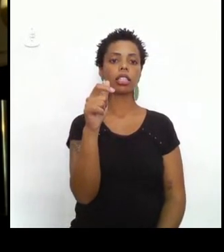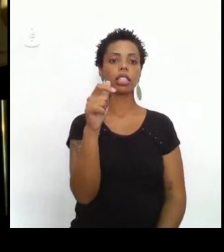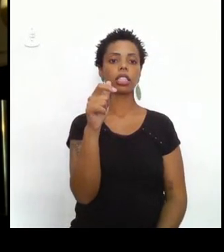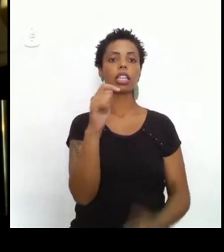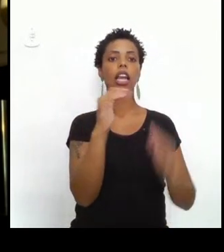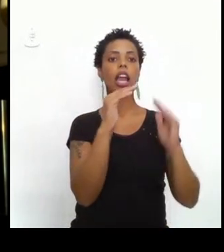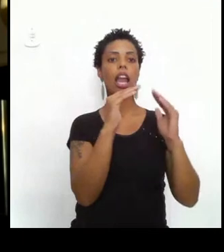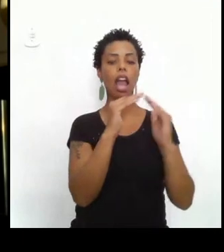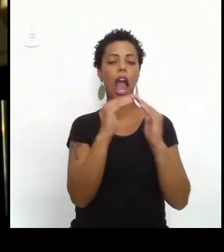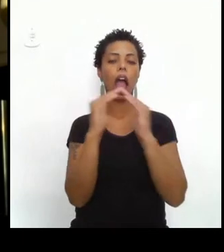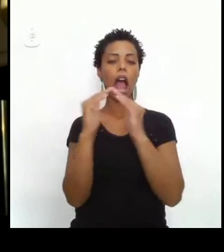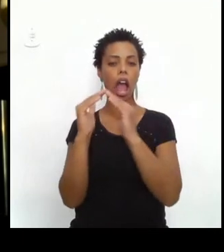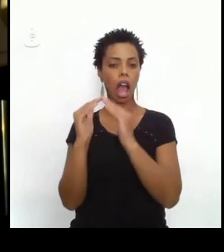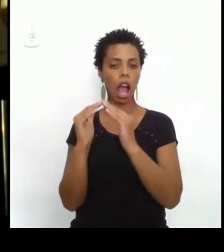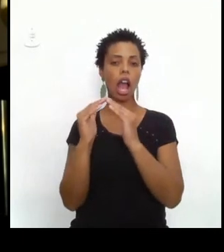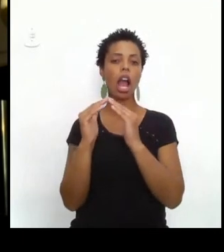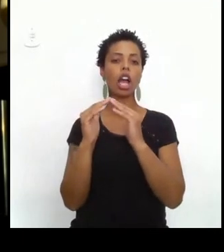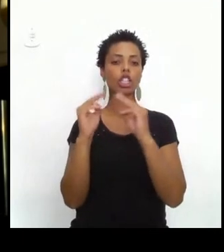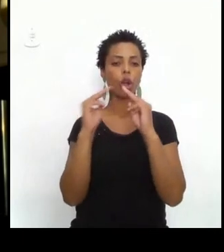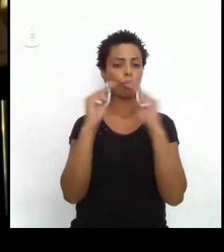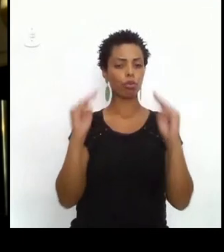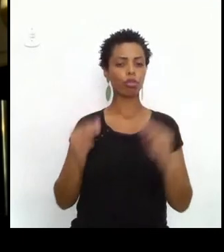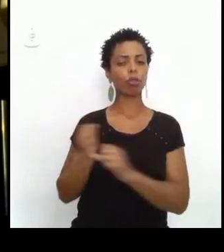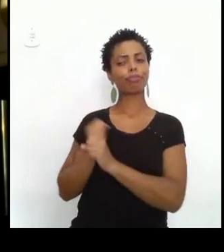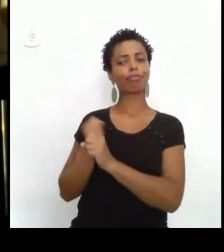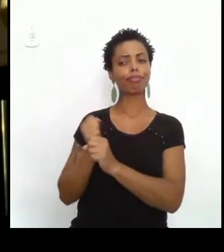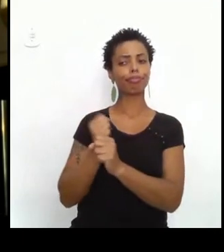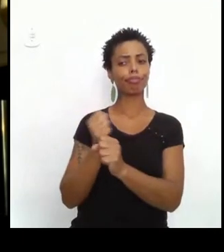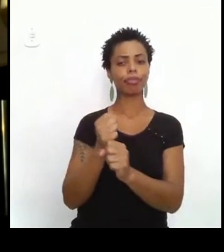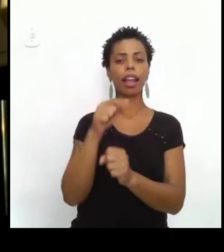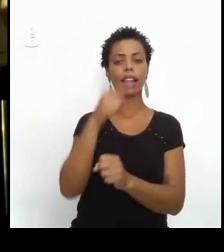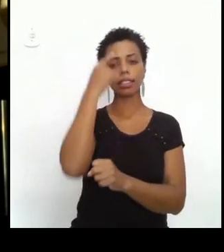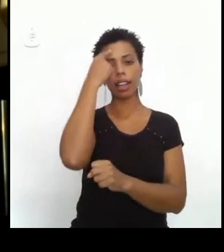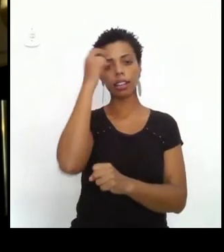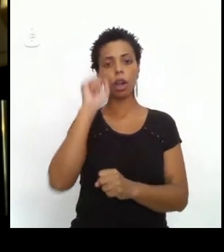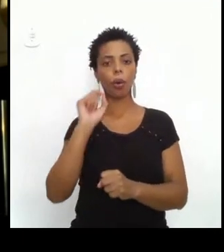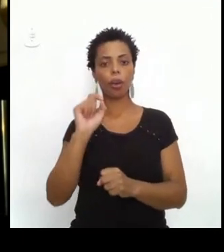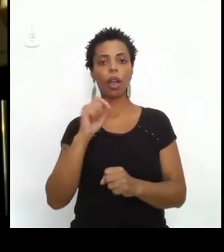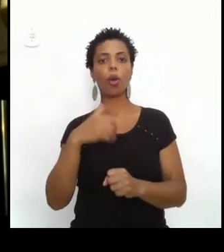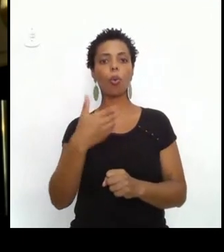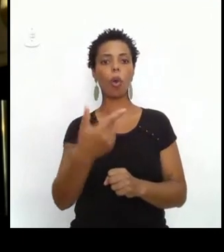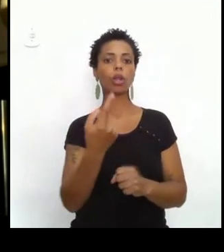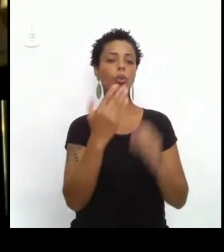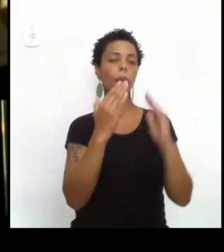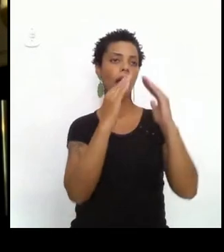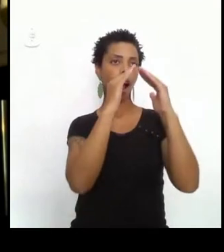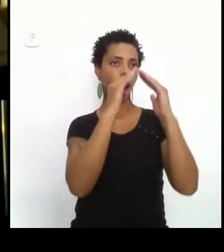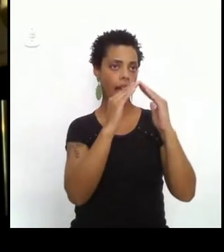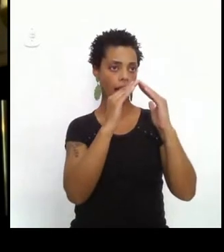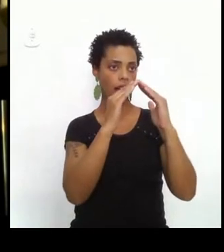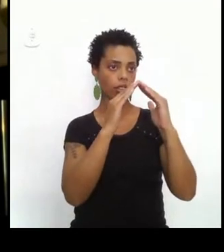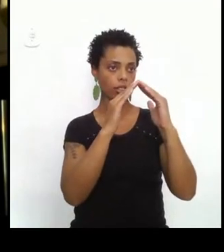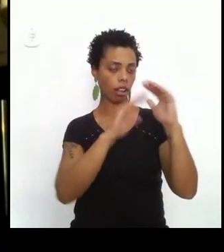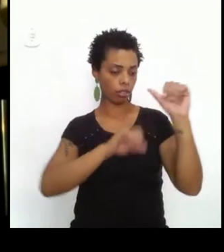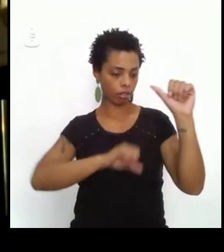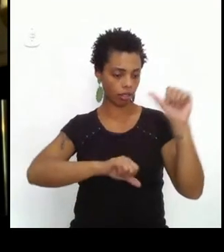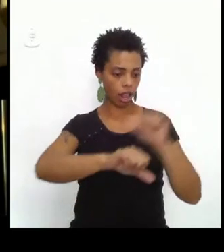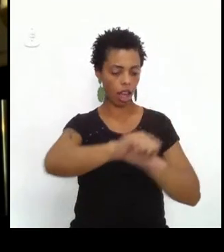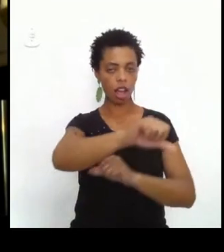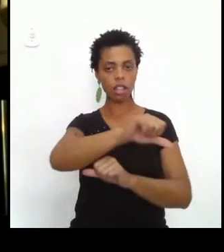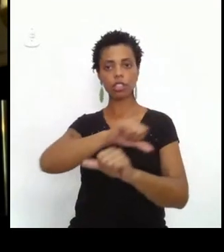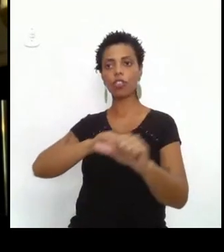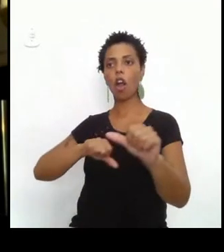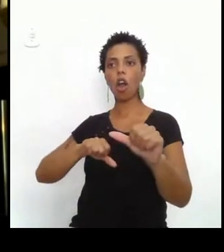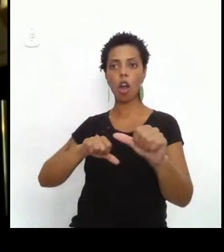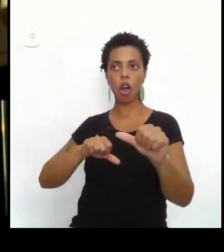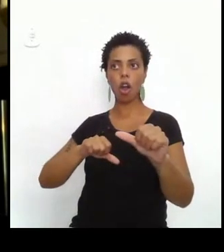decidiu em a Dori House e como se transformou em ponto cruz Isabelle and motion